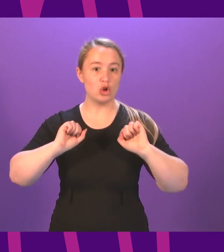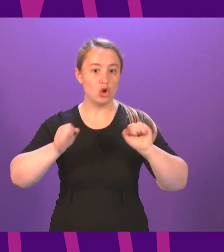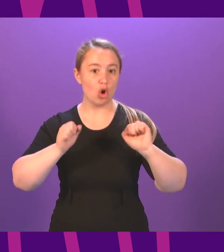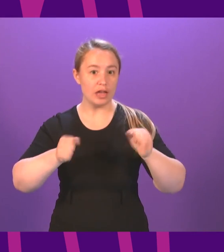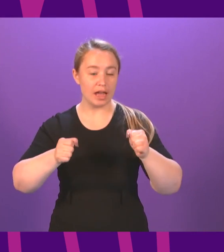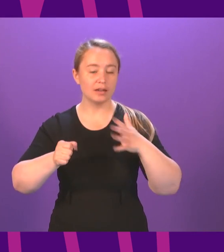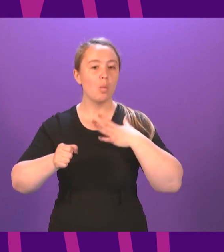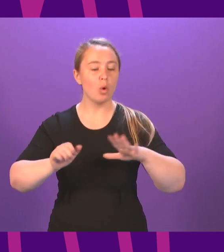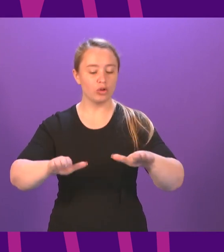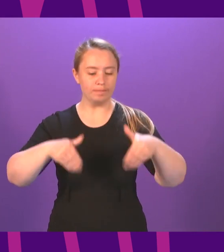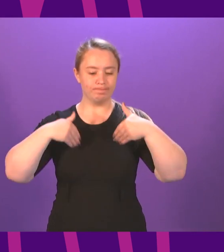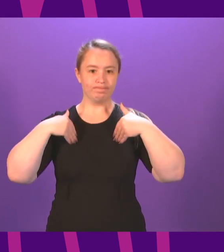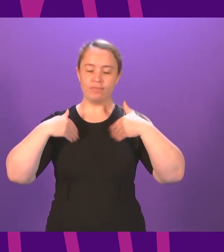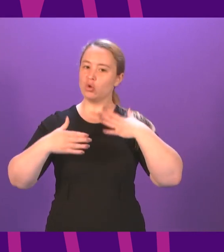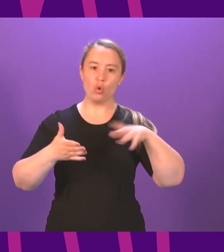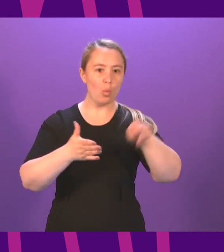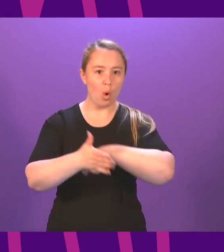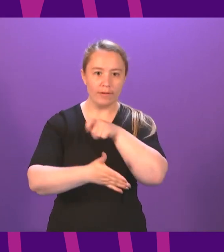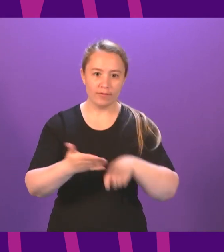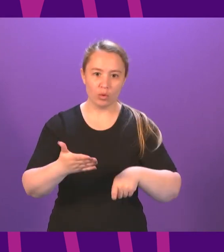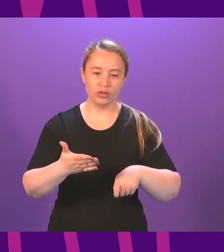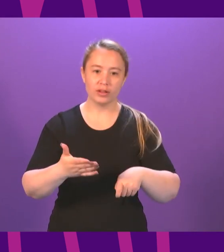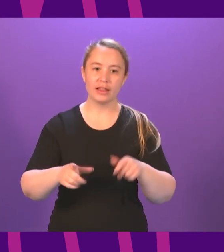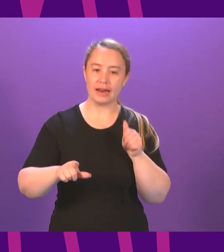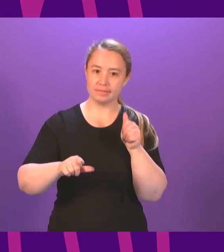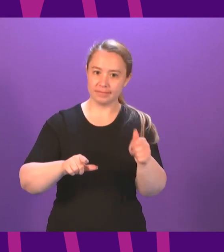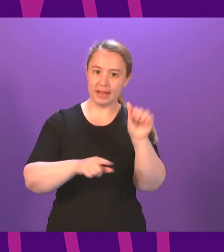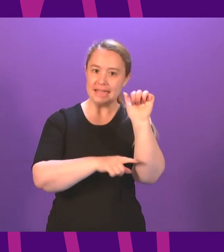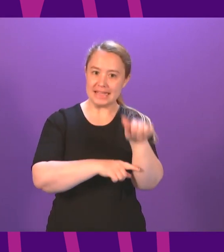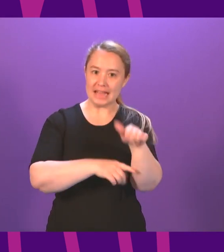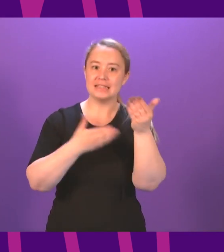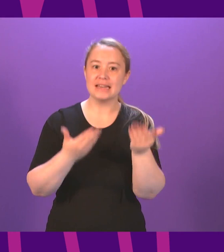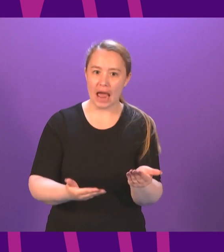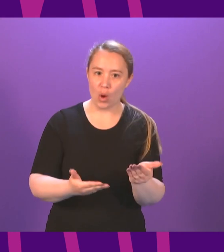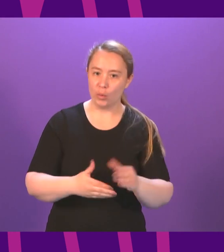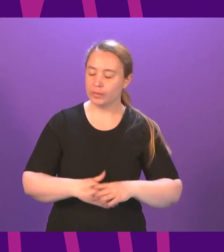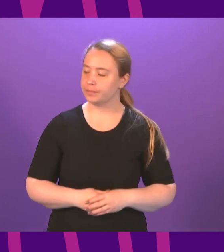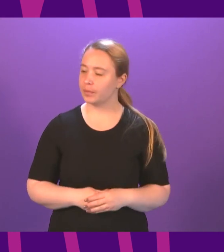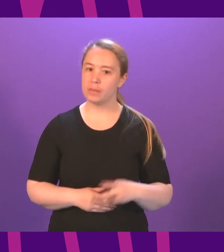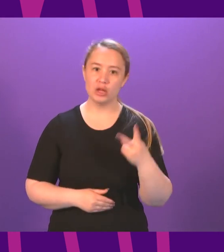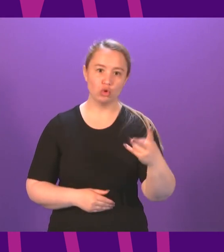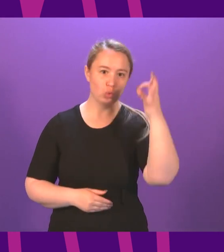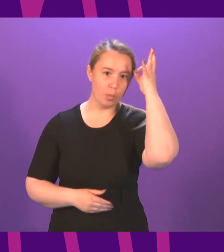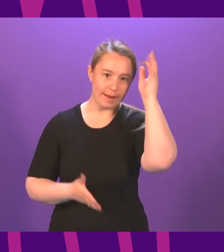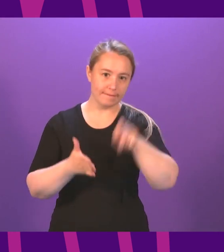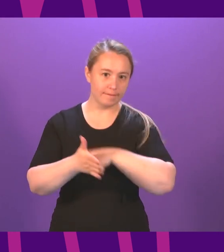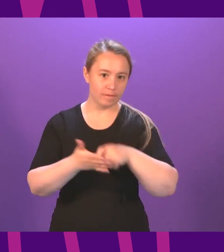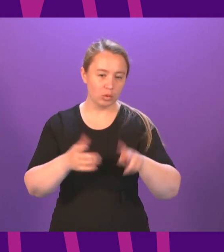an abstention. Members wishing to abstain should press their yes button now. This will be a 2-minute vote.